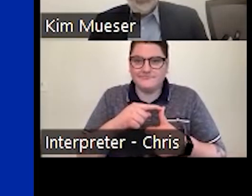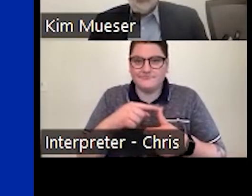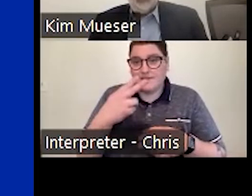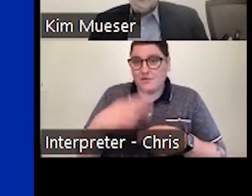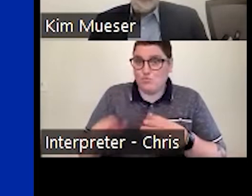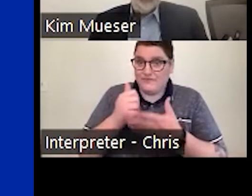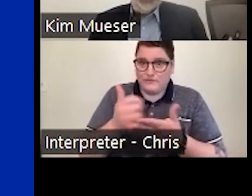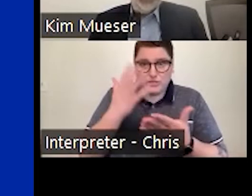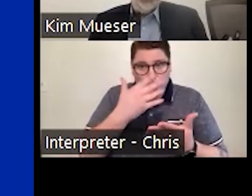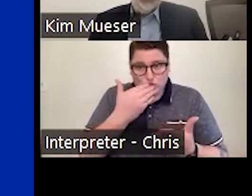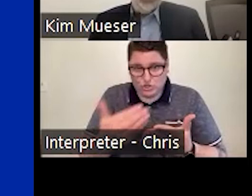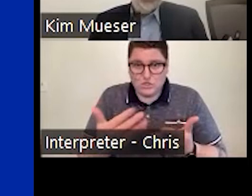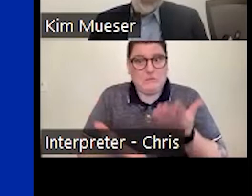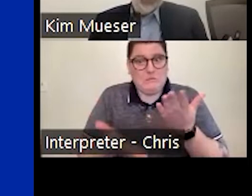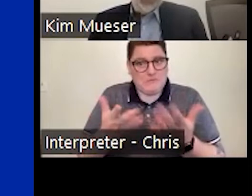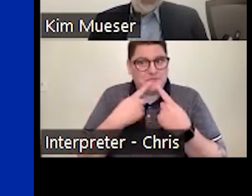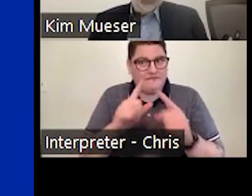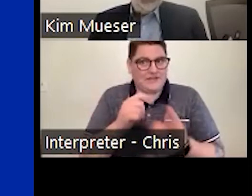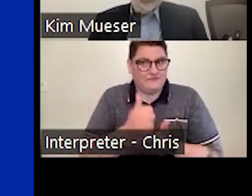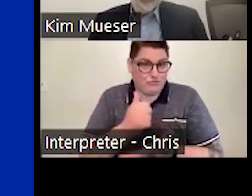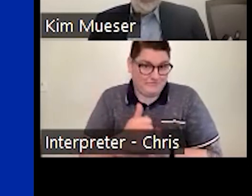and may well be an effective treatment.